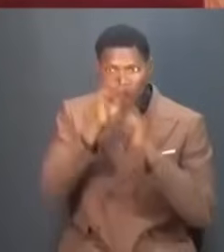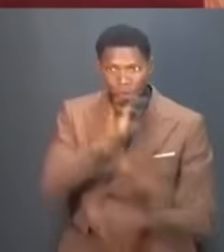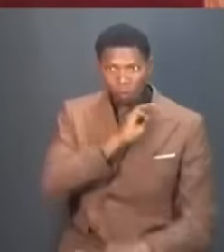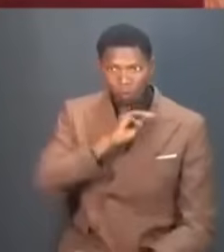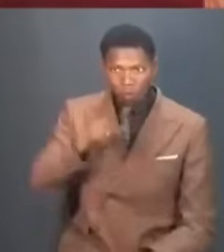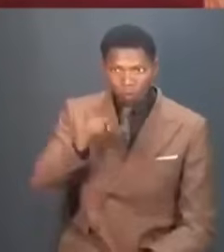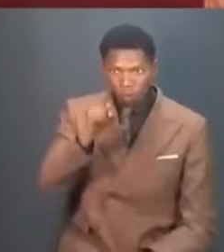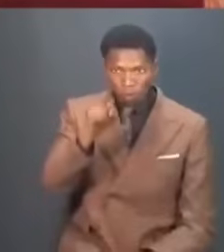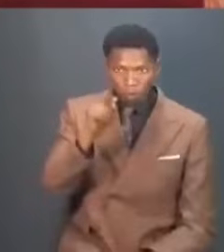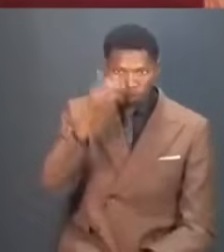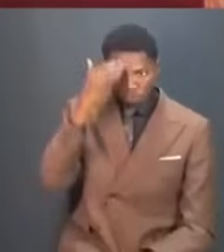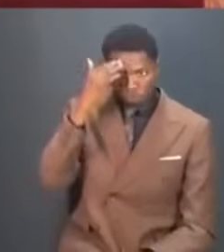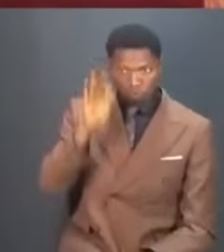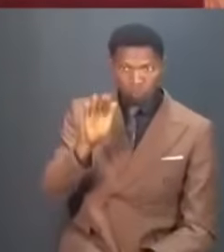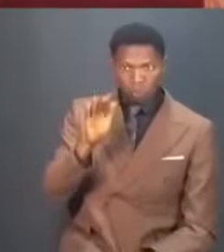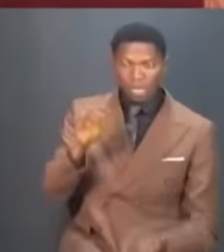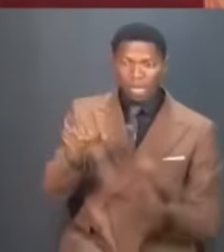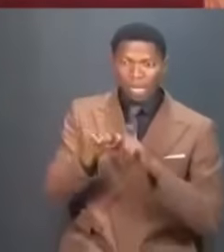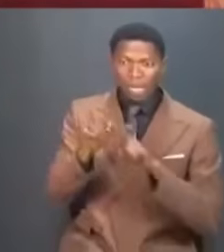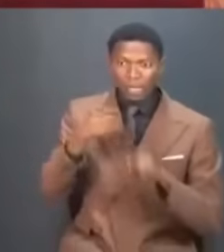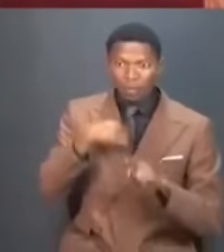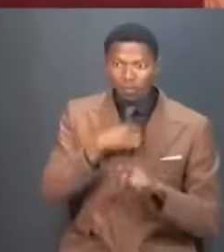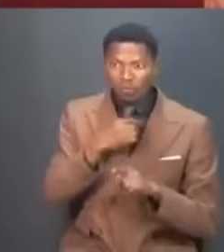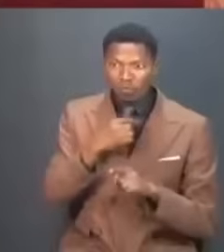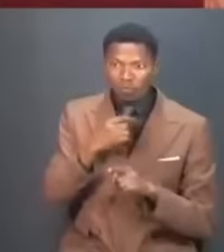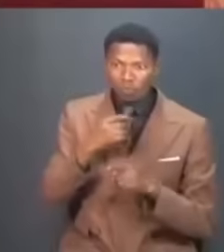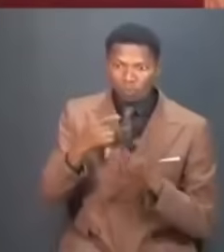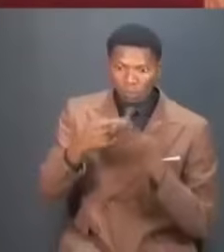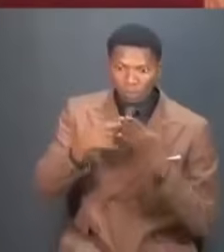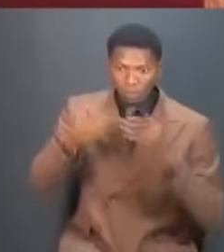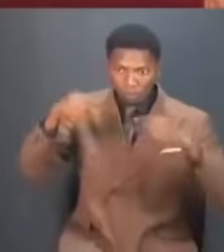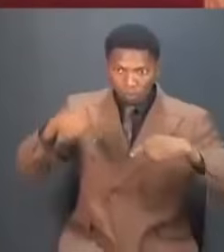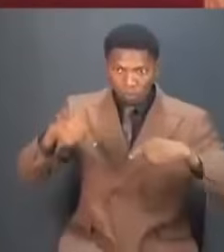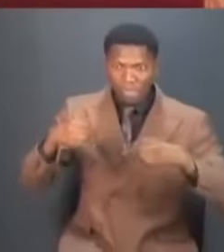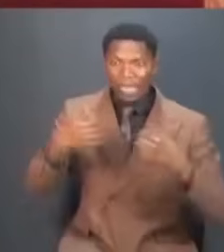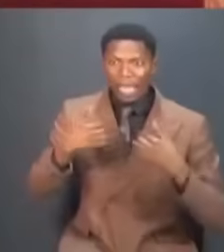as we speak today, we have maize,